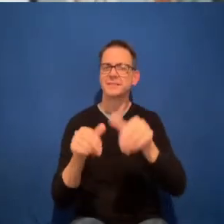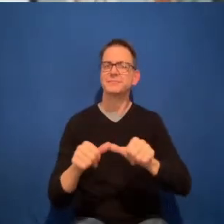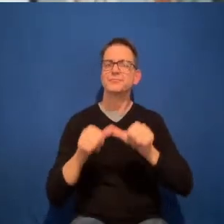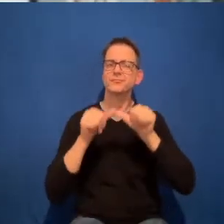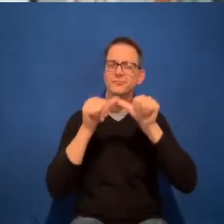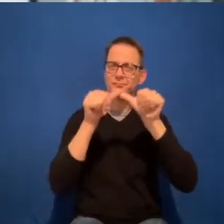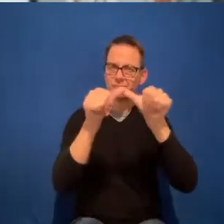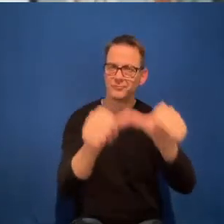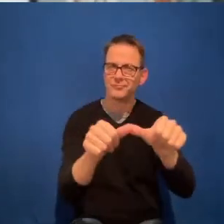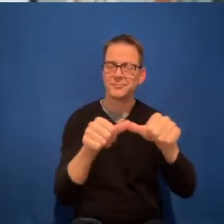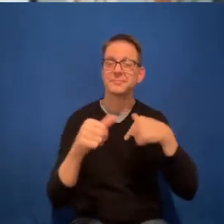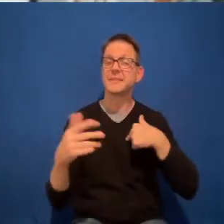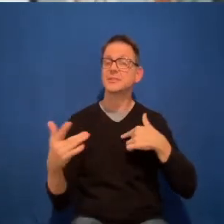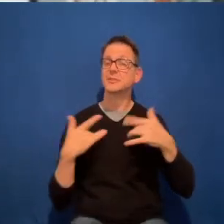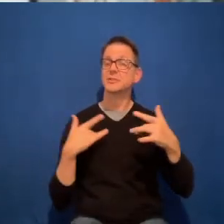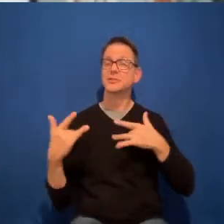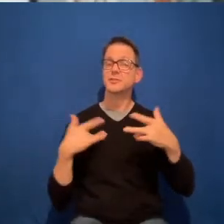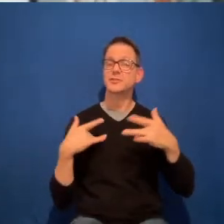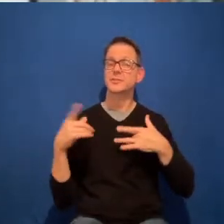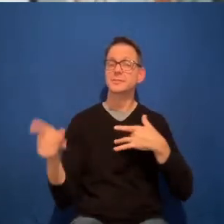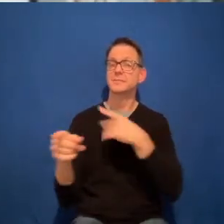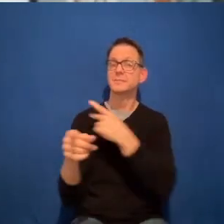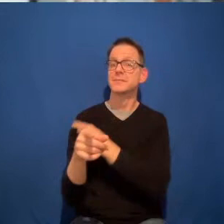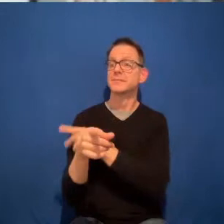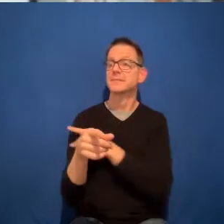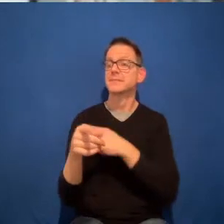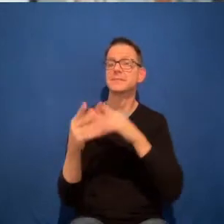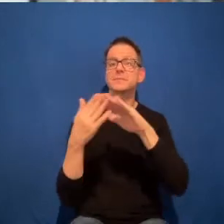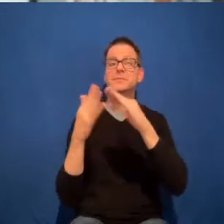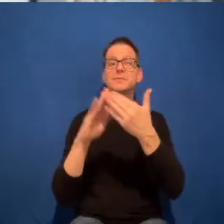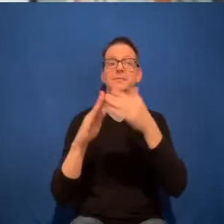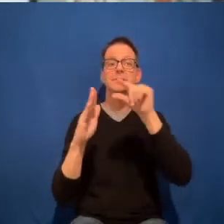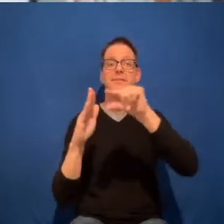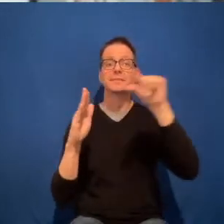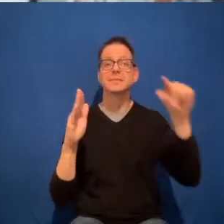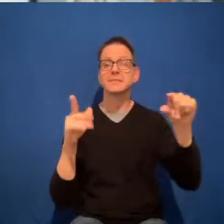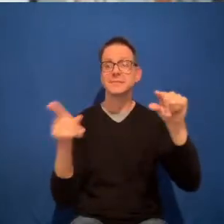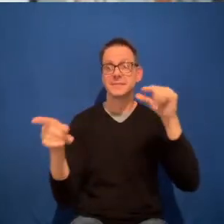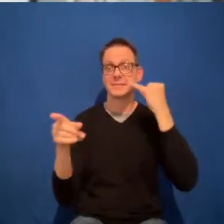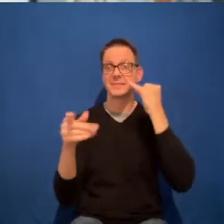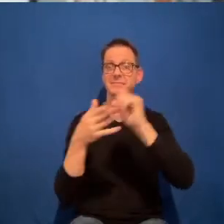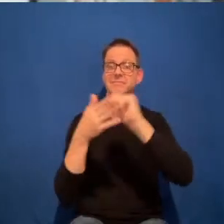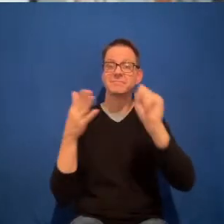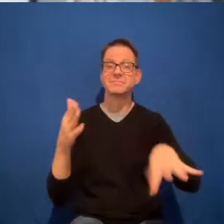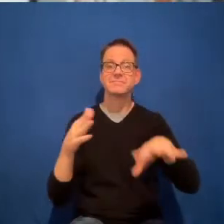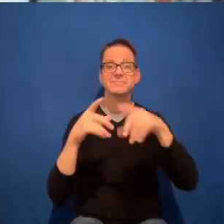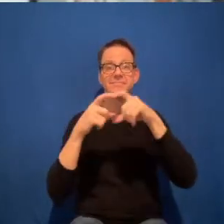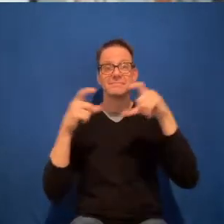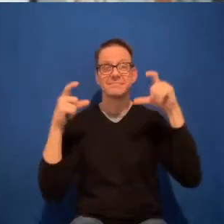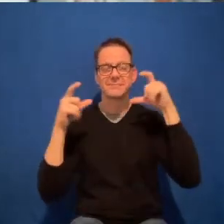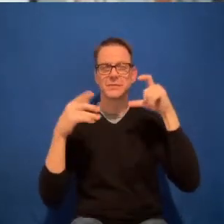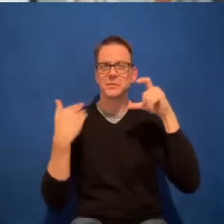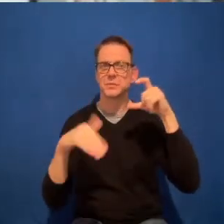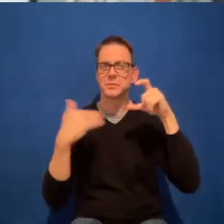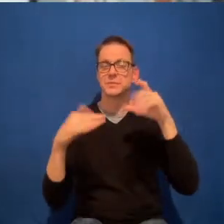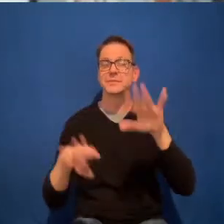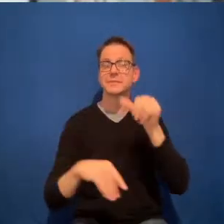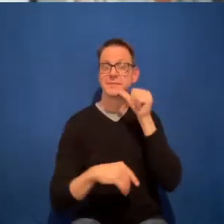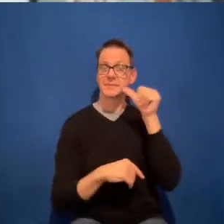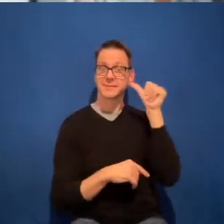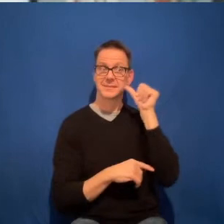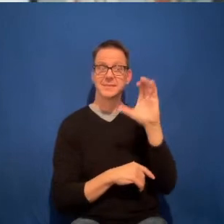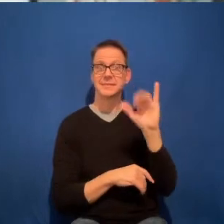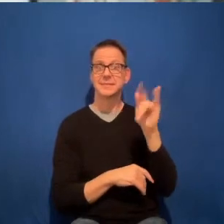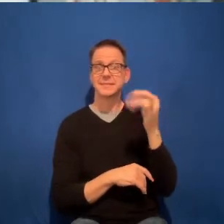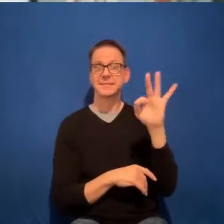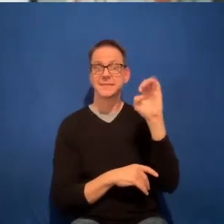provincial or municipal governments pulling back on the mask mandate. Kudos to the Edmonton City Council yesterday for continuing their mask